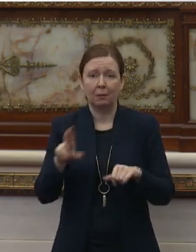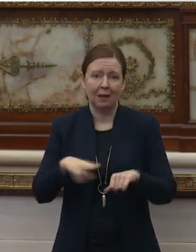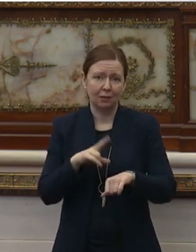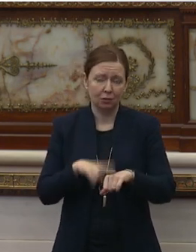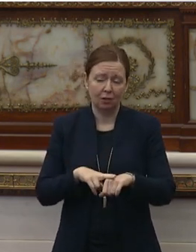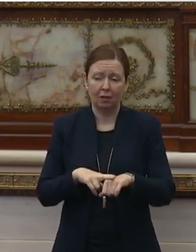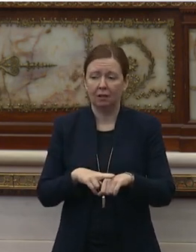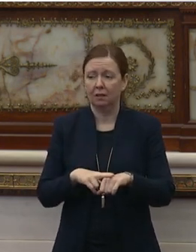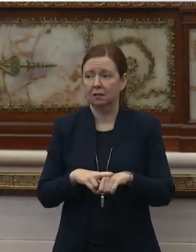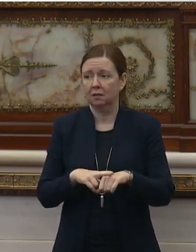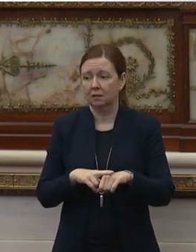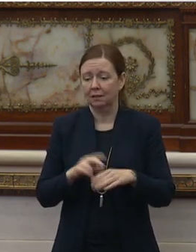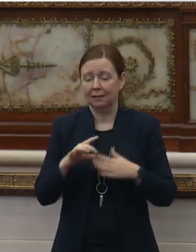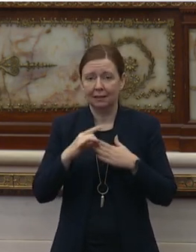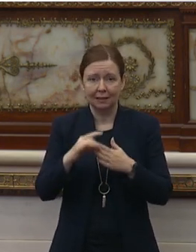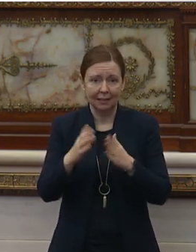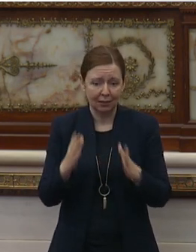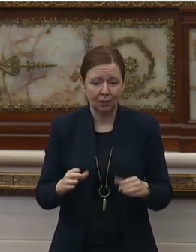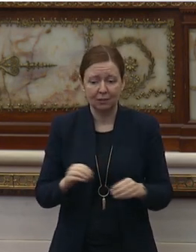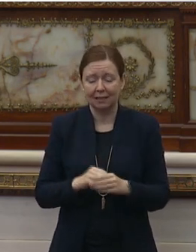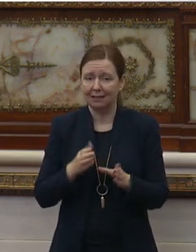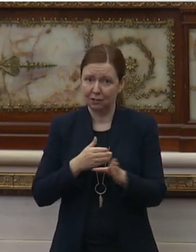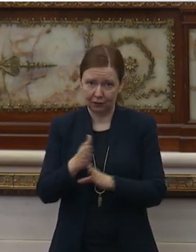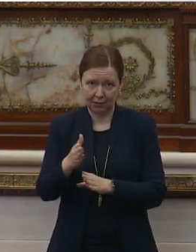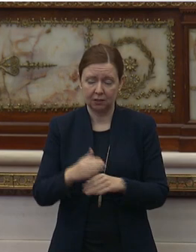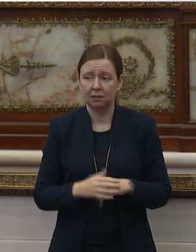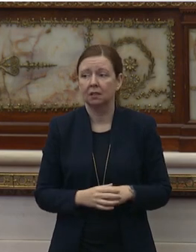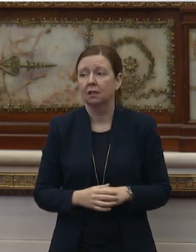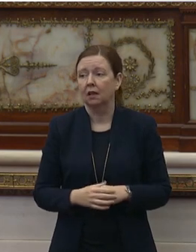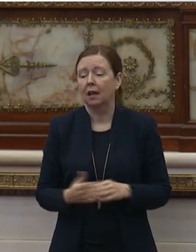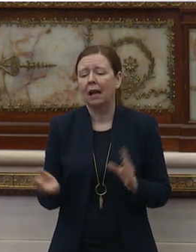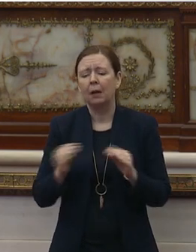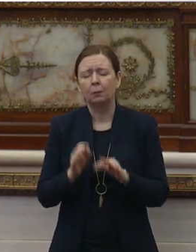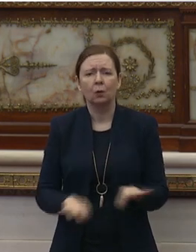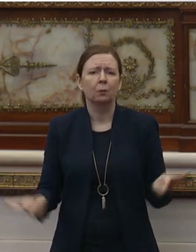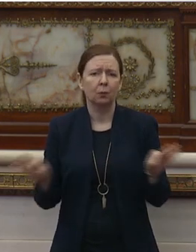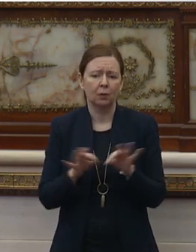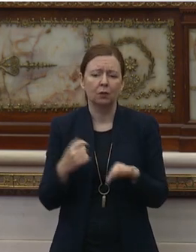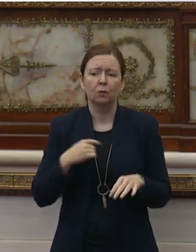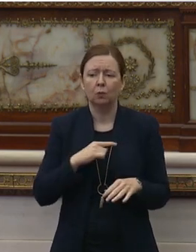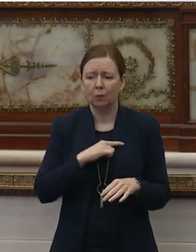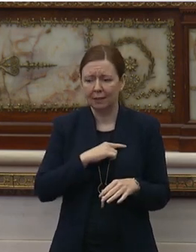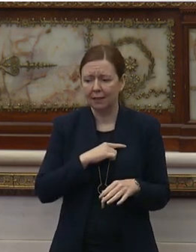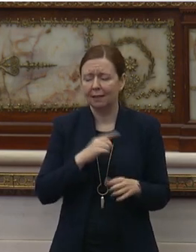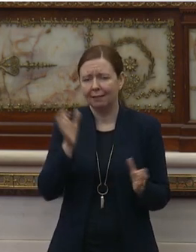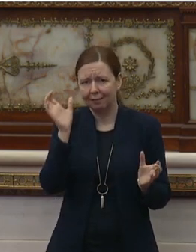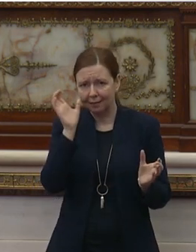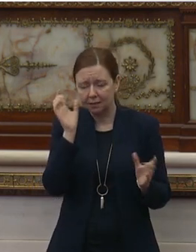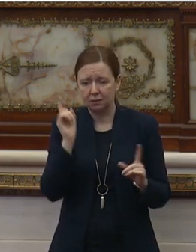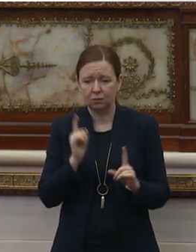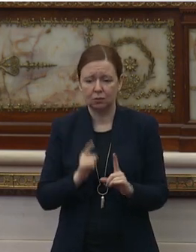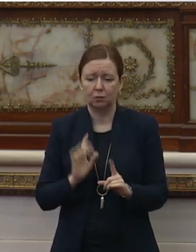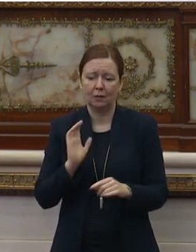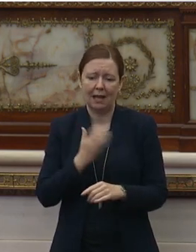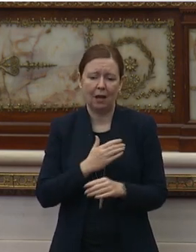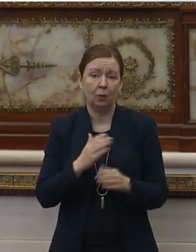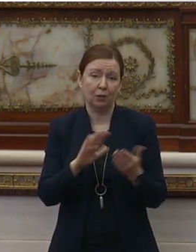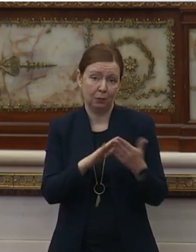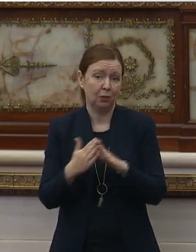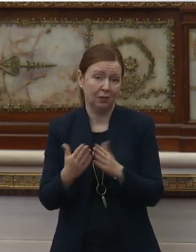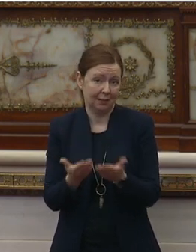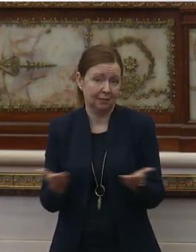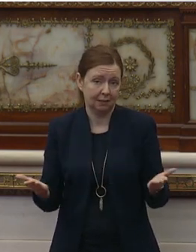national leaders in this field. And more important, we listened to our